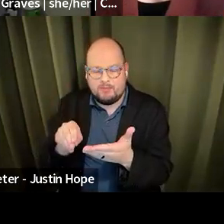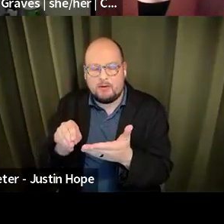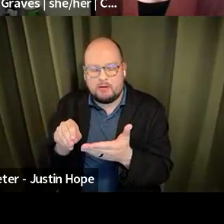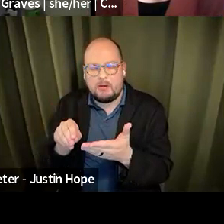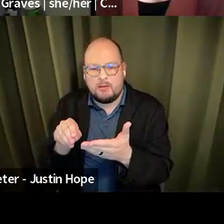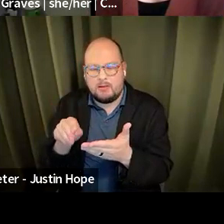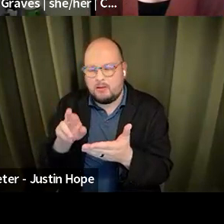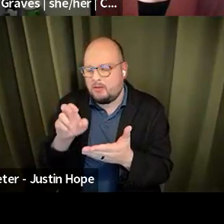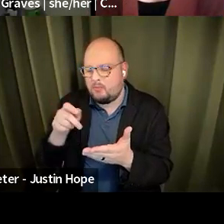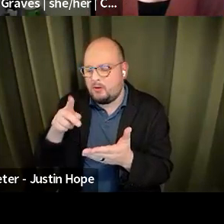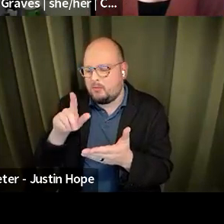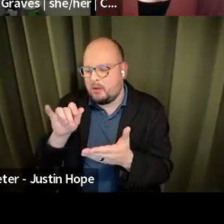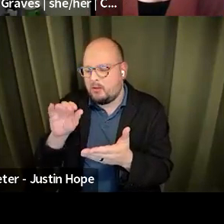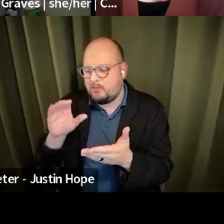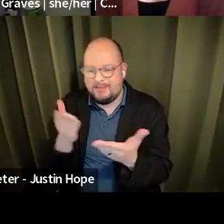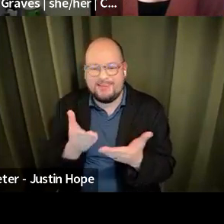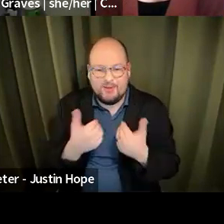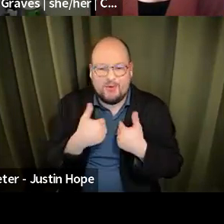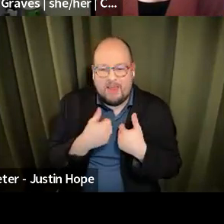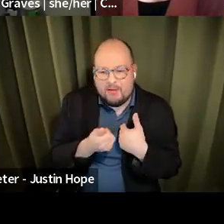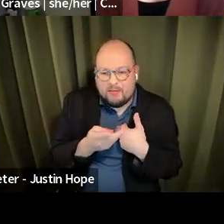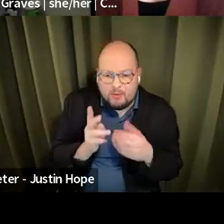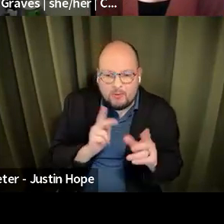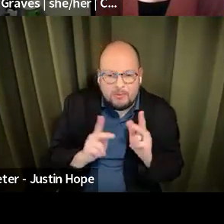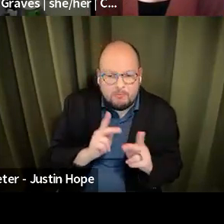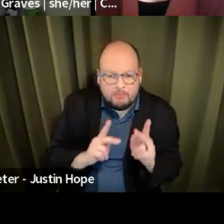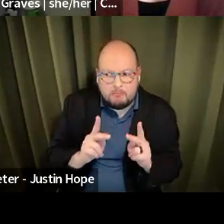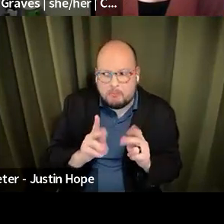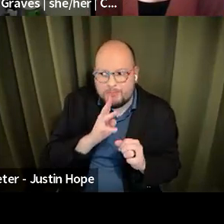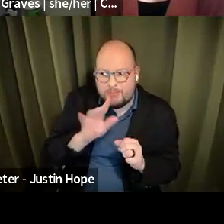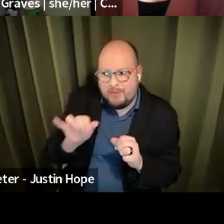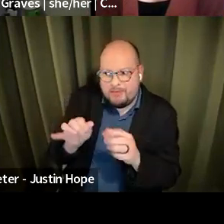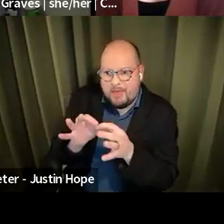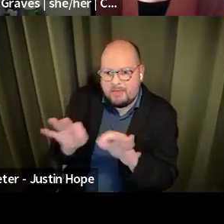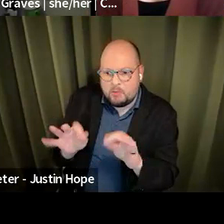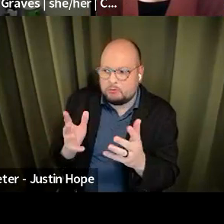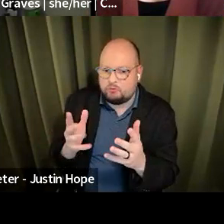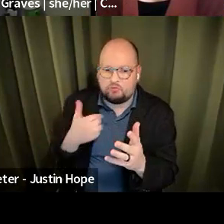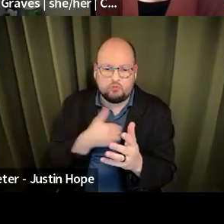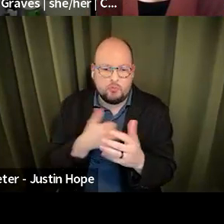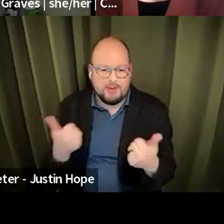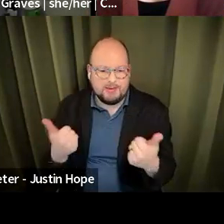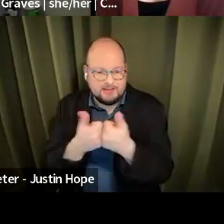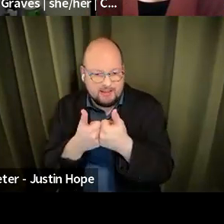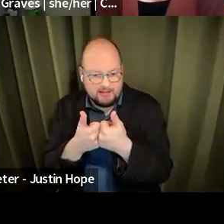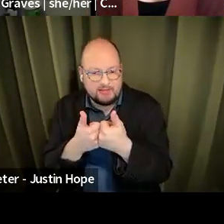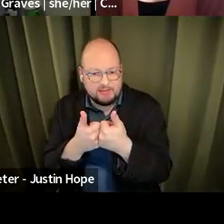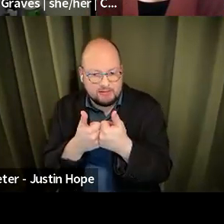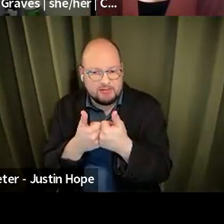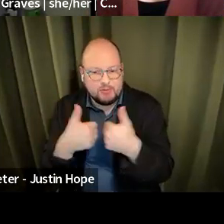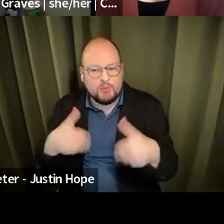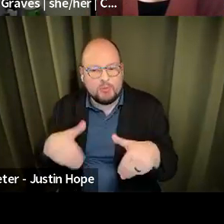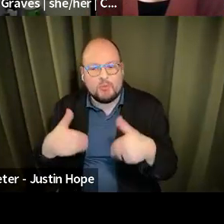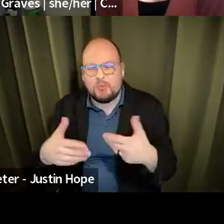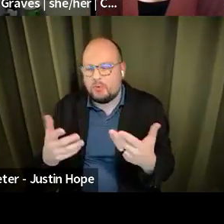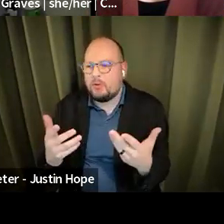Sango. And it's been a challenge for us, to provide that language to people on demand. So anyway,